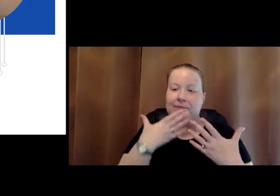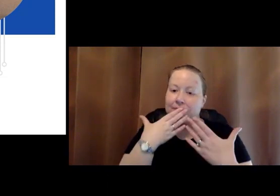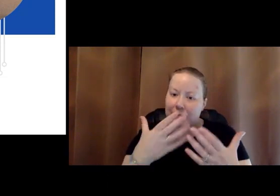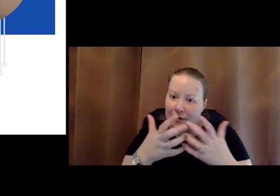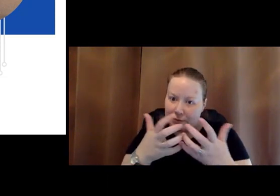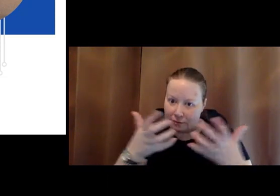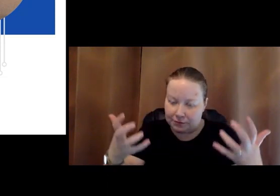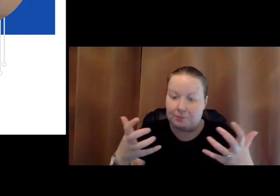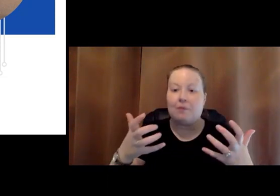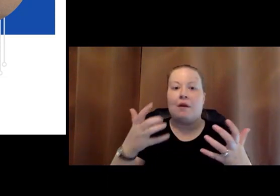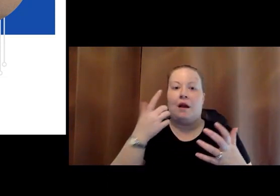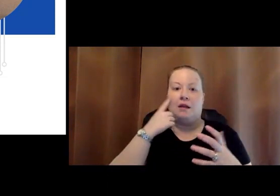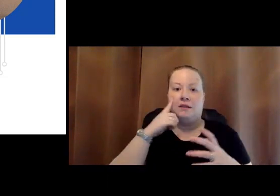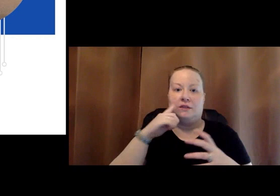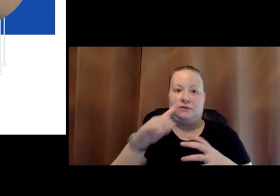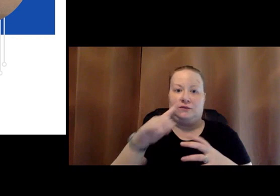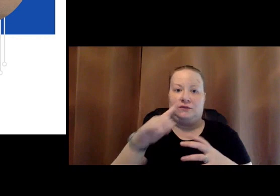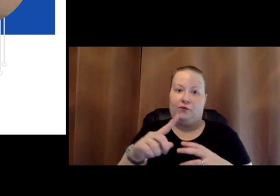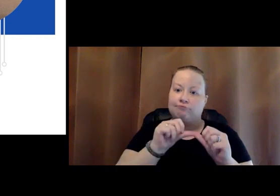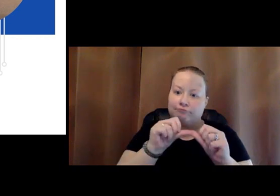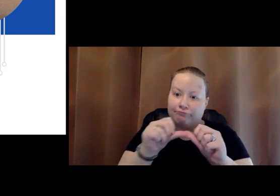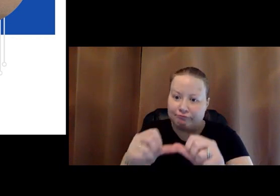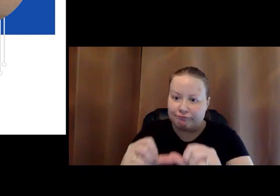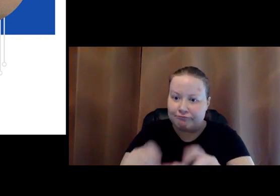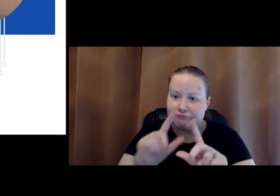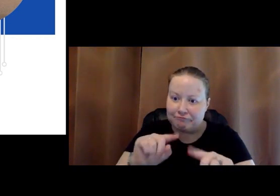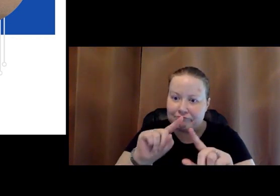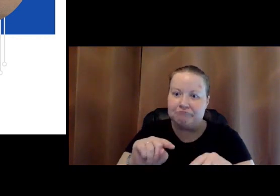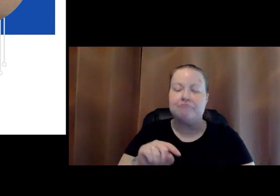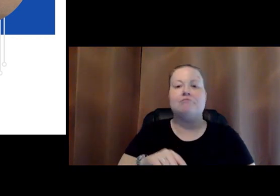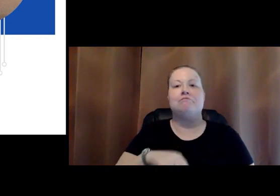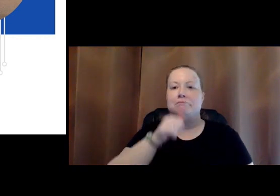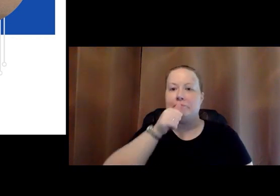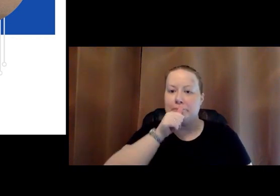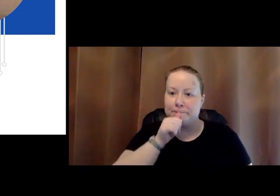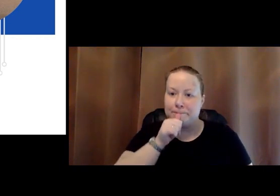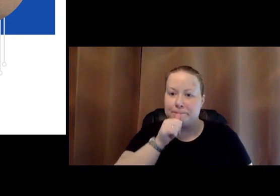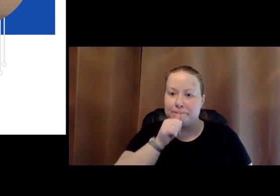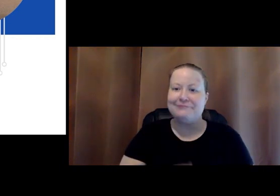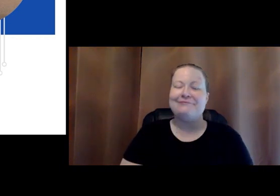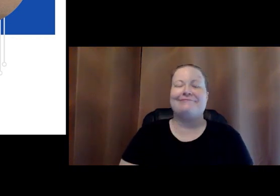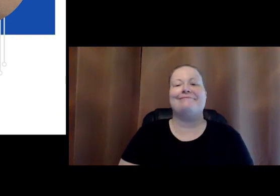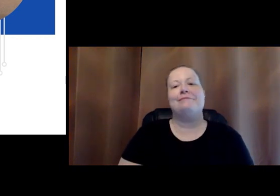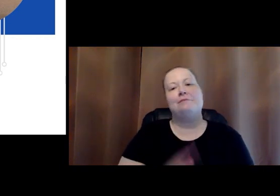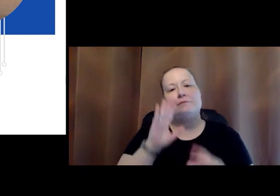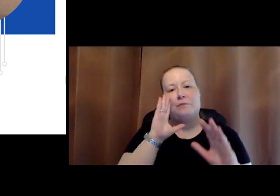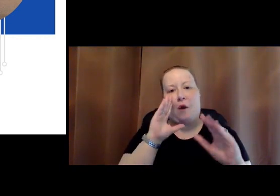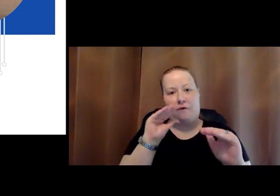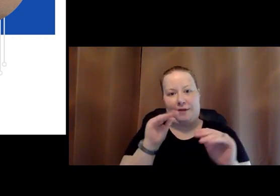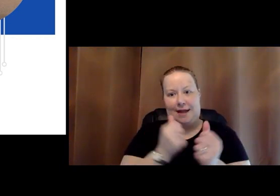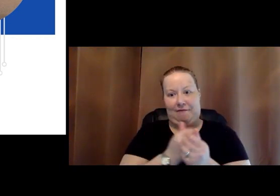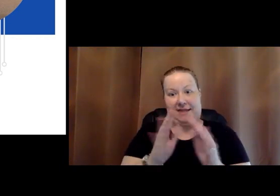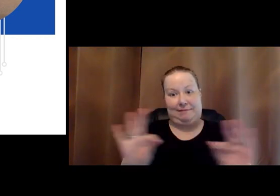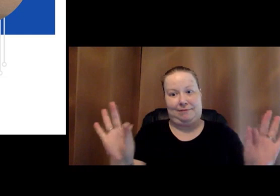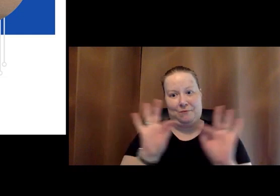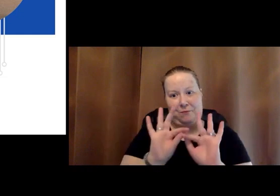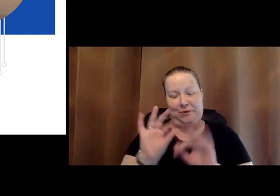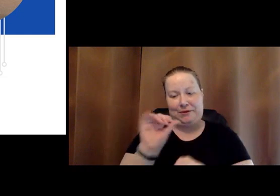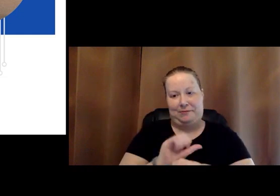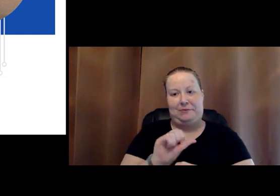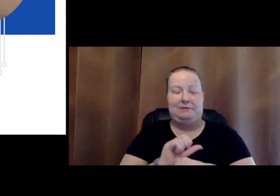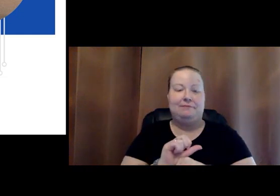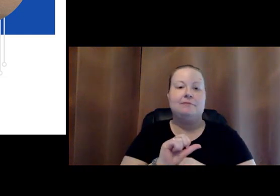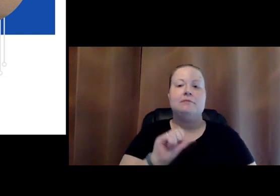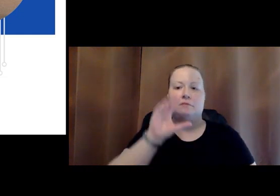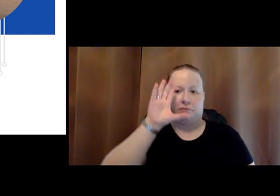much for sticking it out and hanging in there, and hopefully it's all been worth the effort. I know